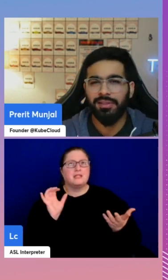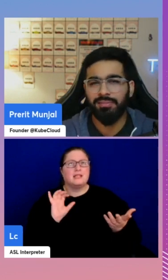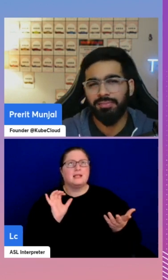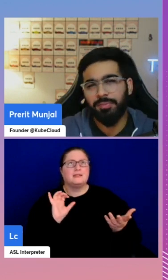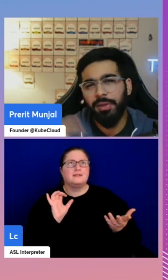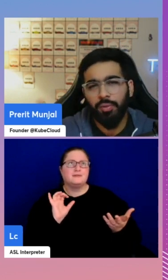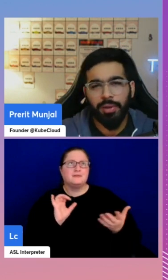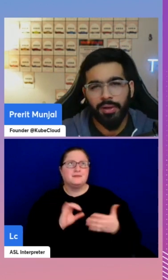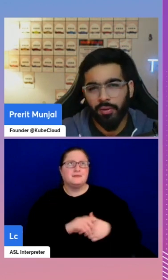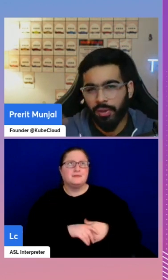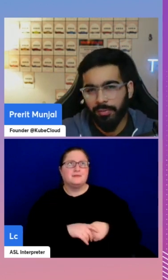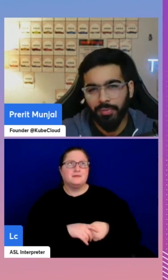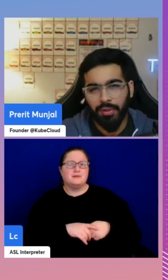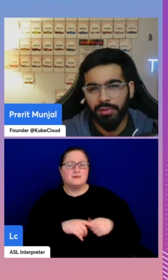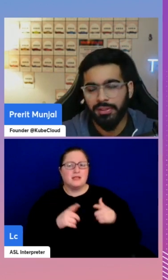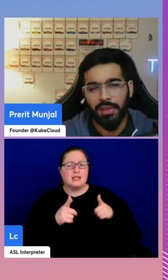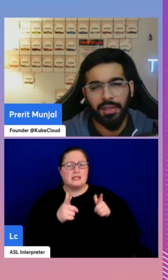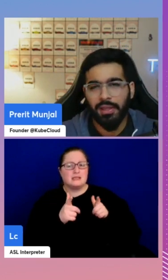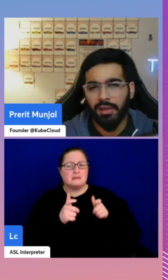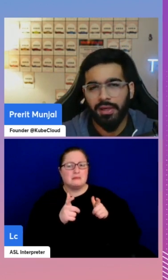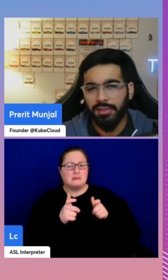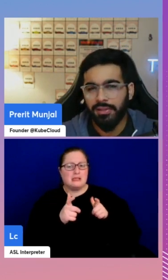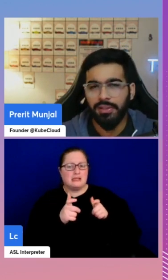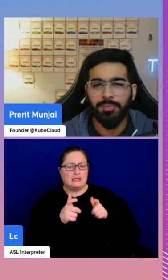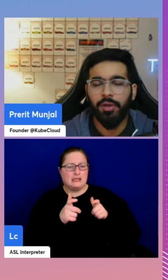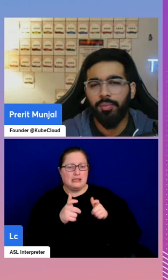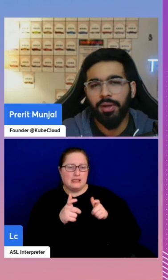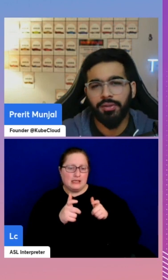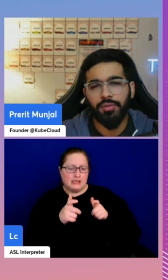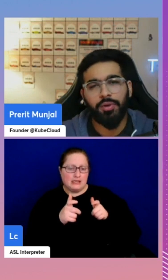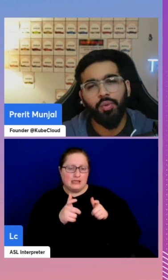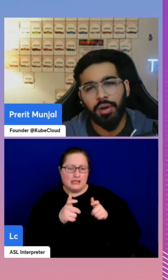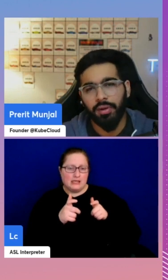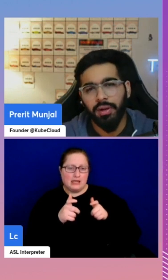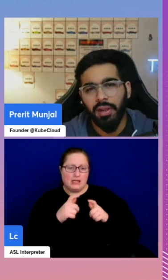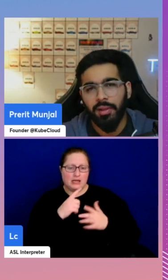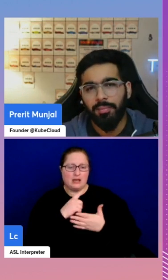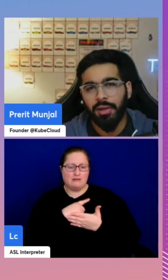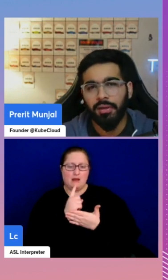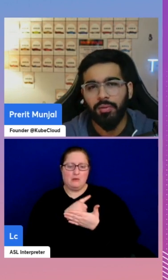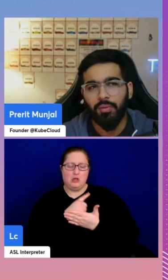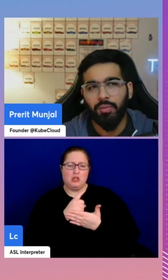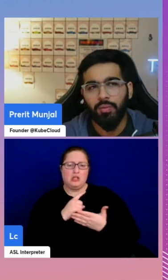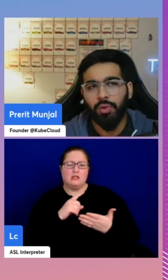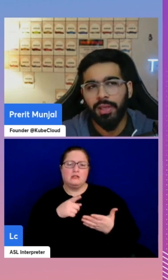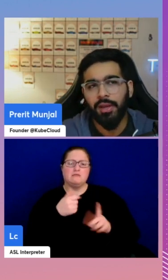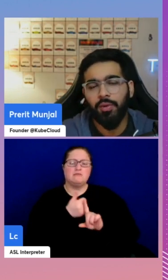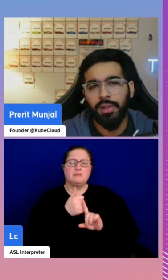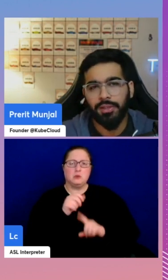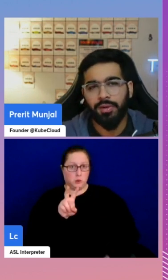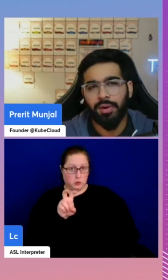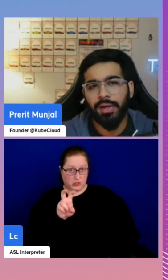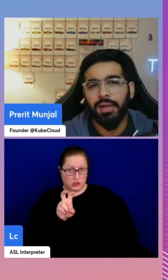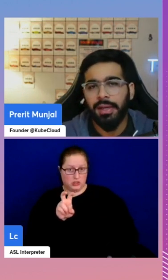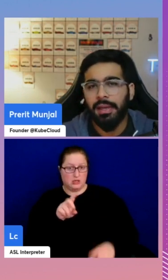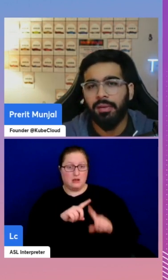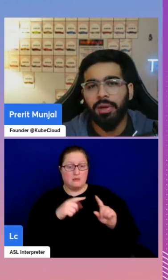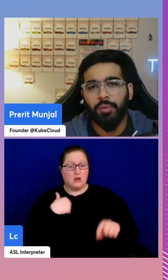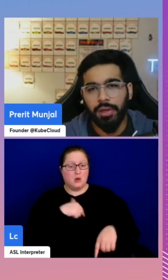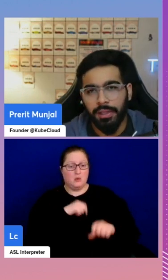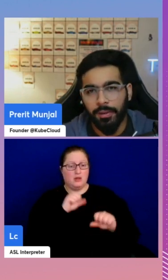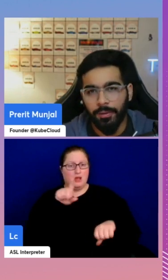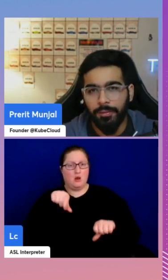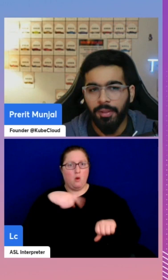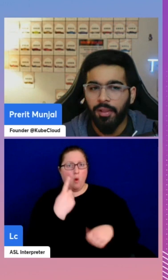like this speedometer. Okay, just like in cars the speedometer is of 200, but we can only accelerate